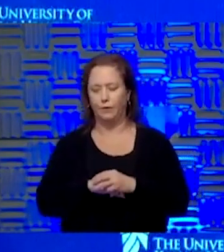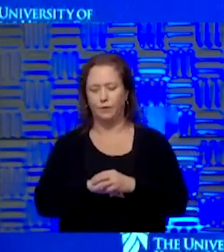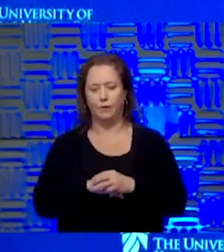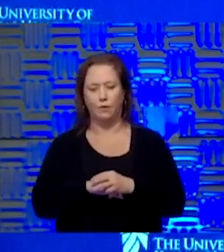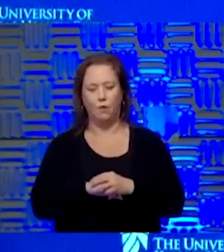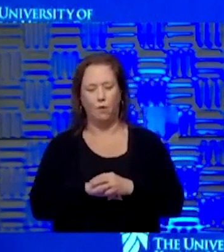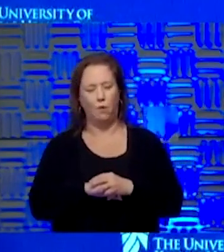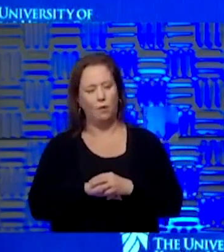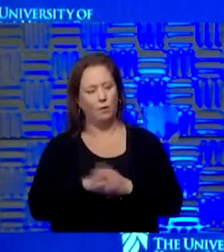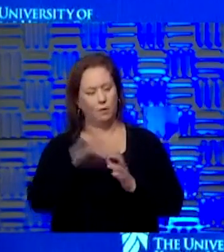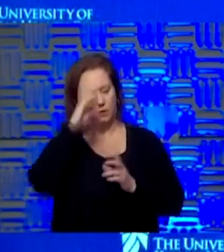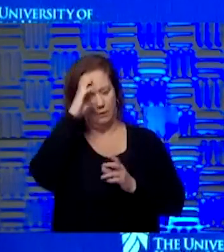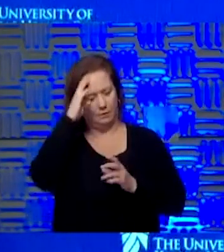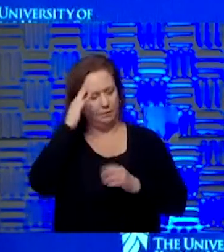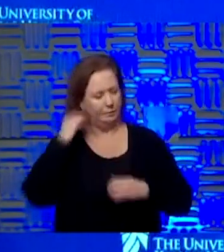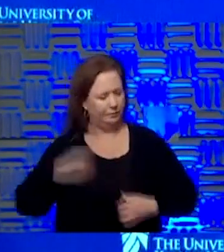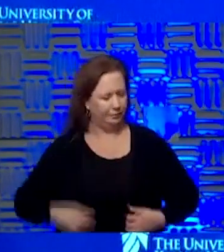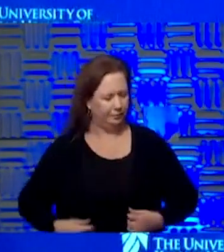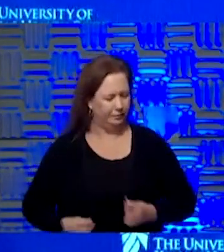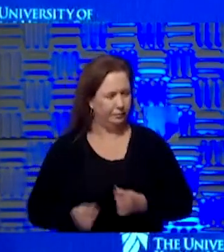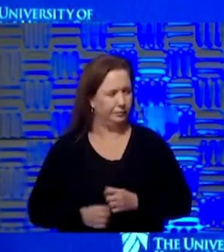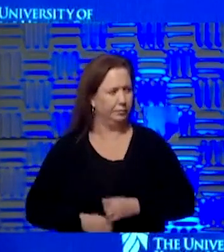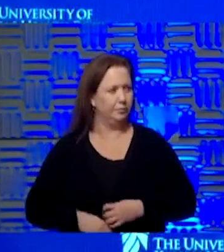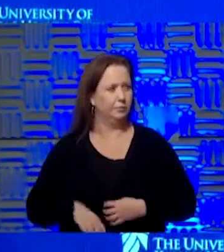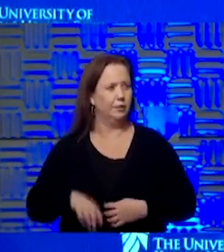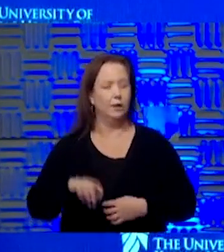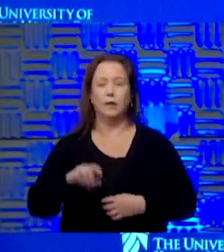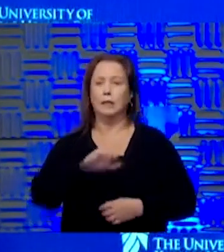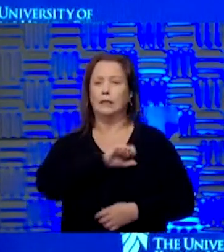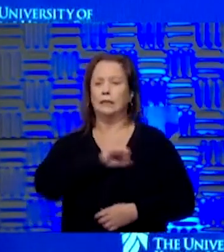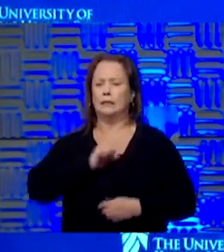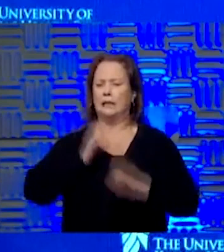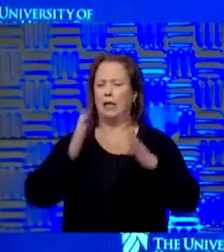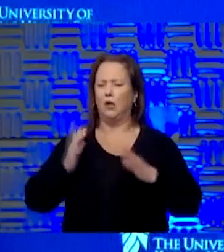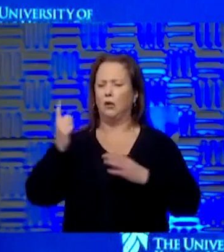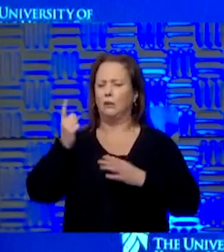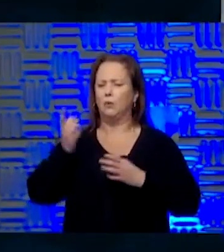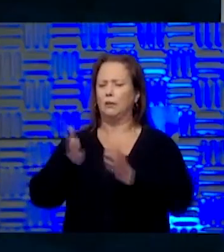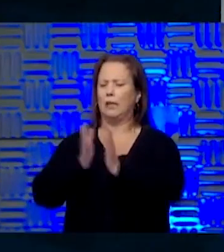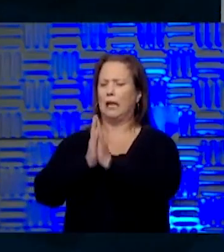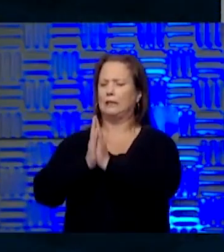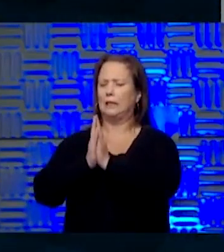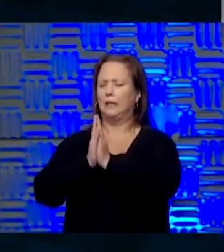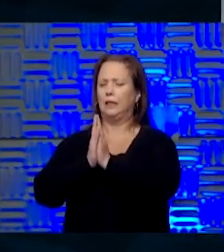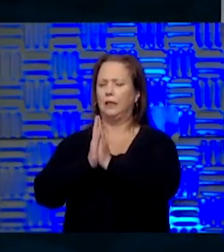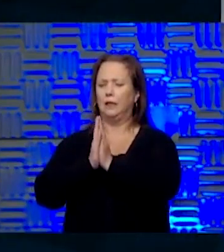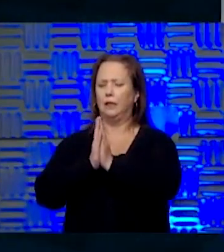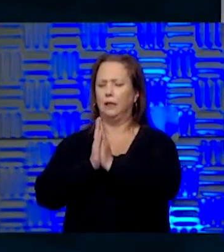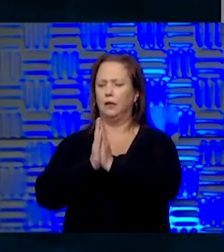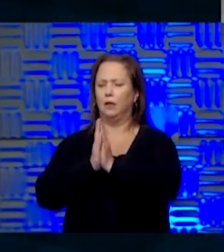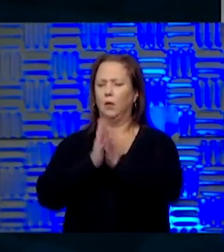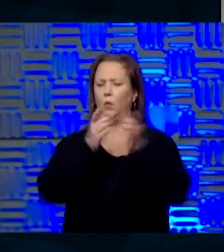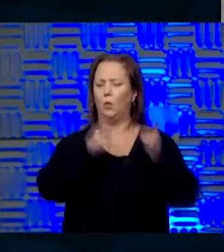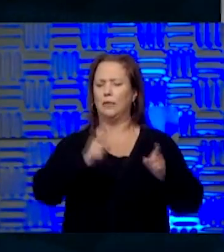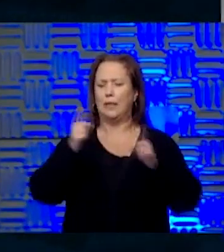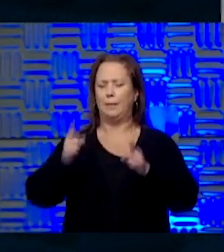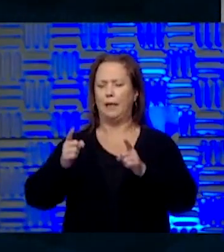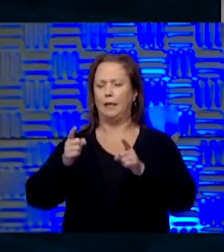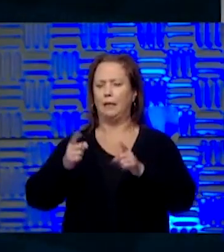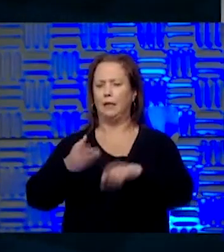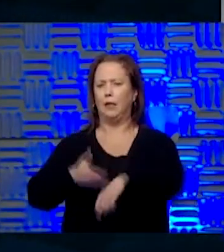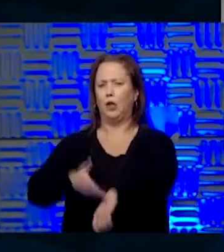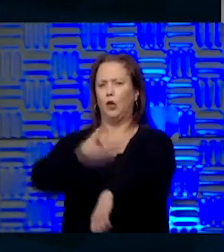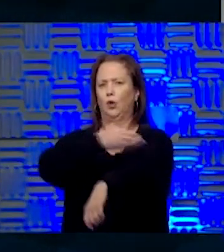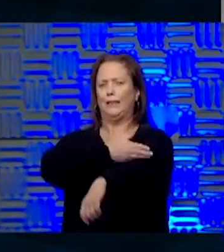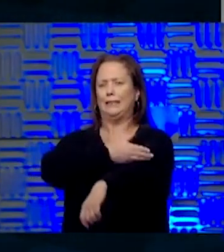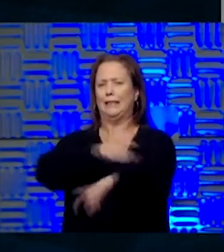Hi, I have a question for the senator. Somebody was asking what is being done to help increase testing